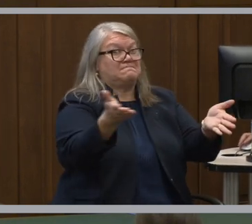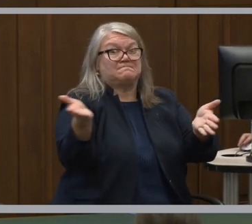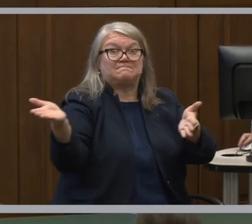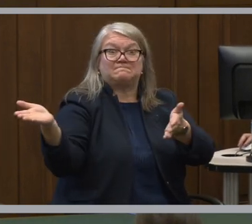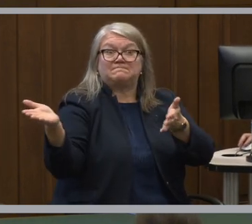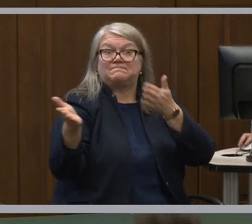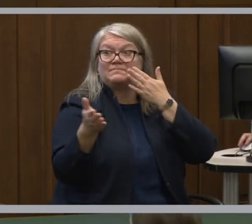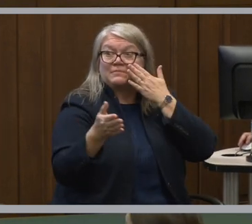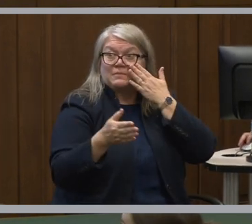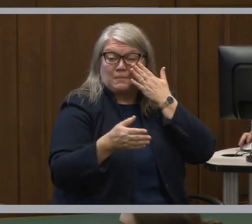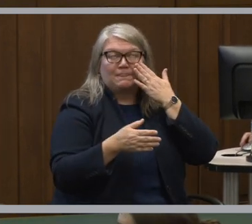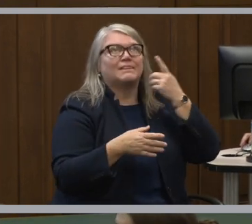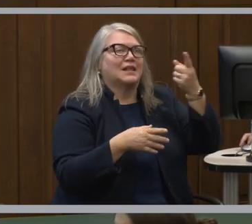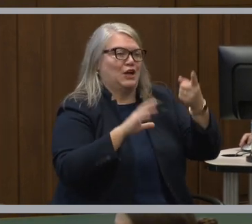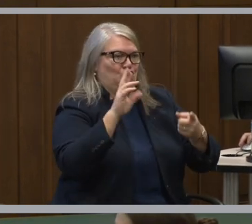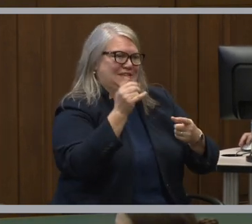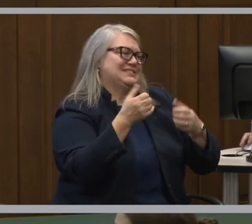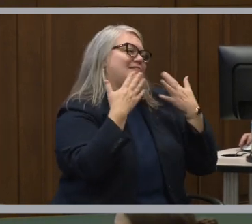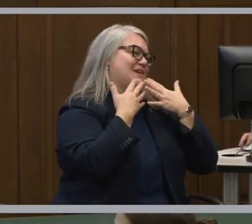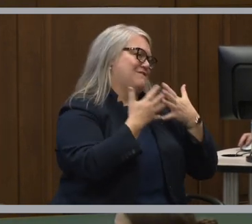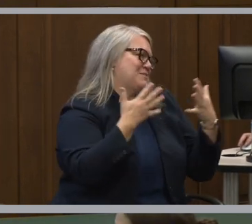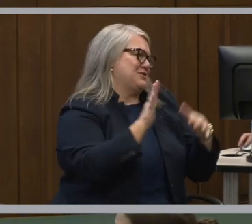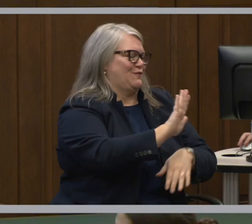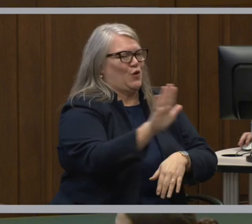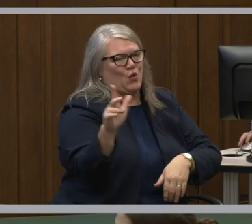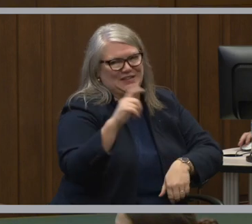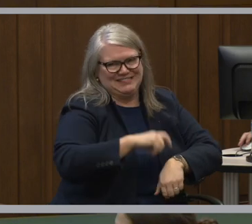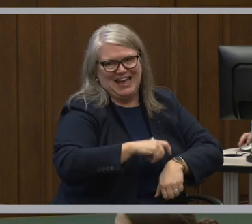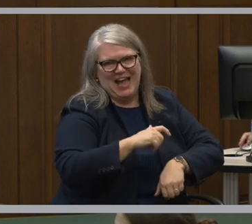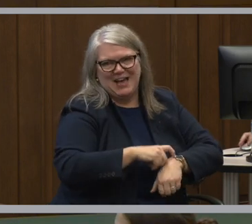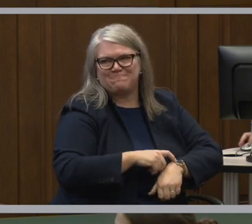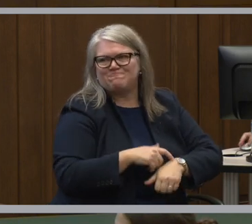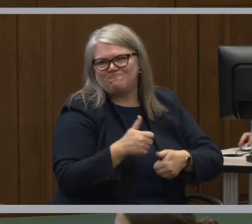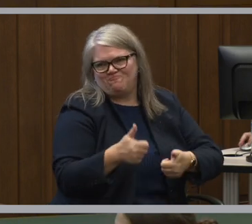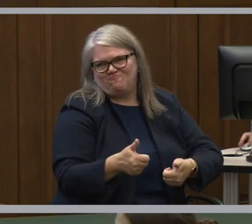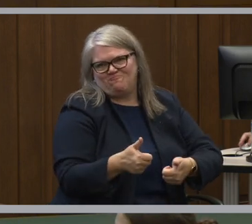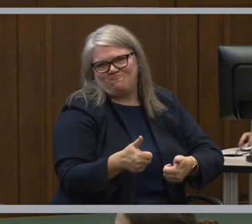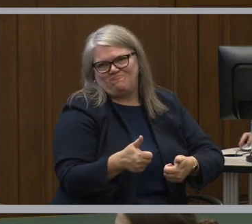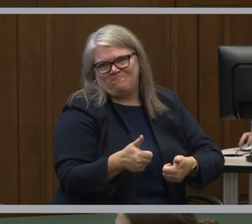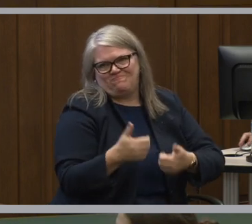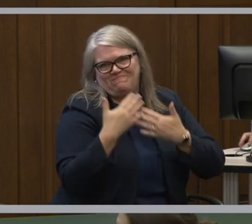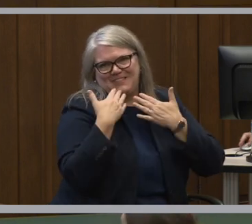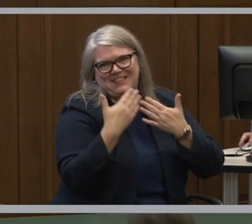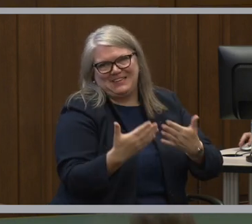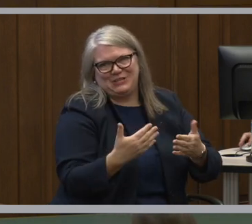Over in the... Thank you very much for your time. Who? Yeah,